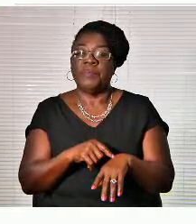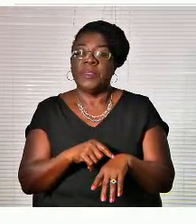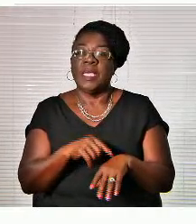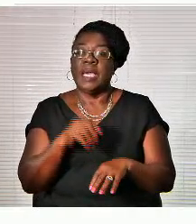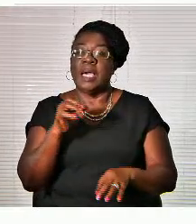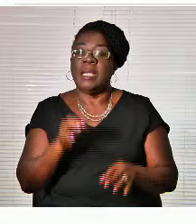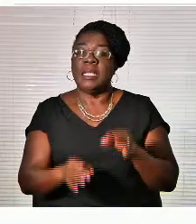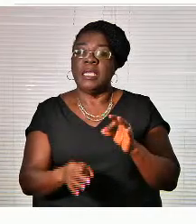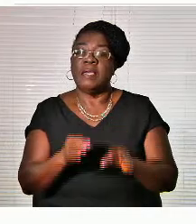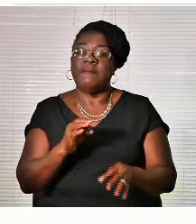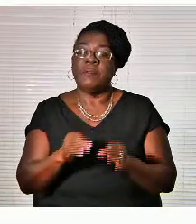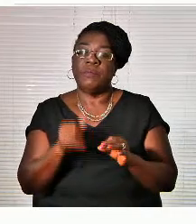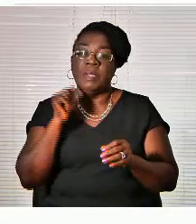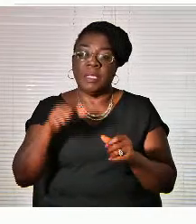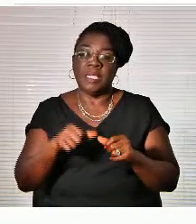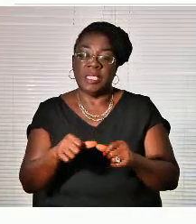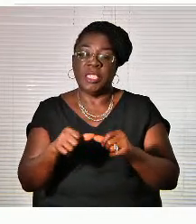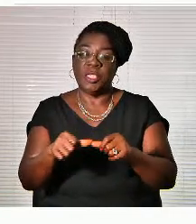if it will be sustained.